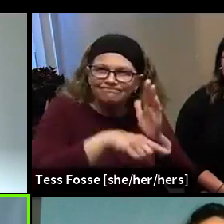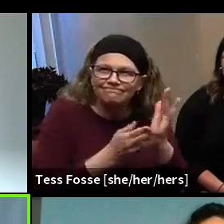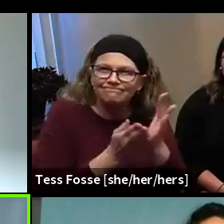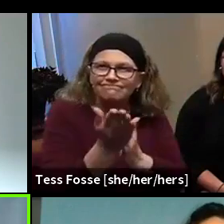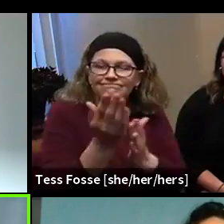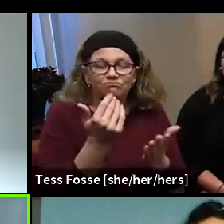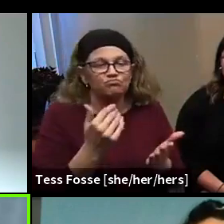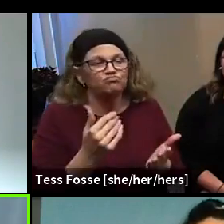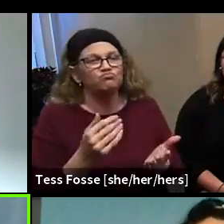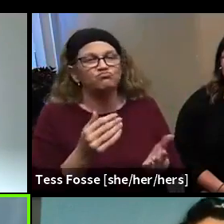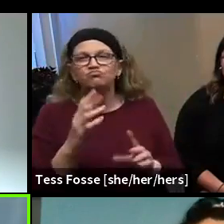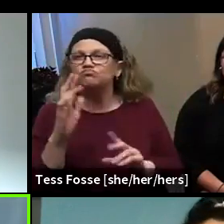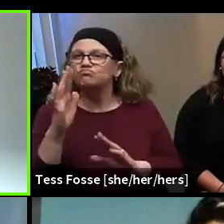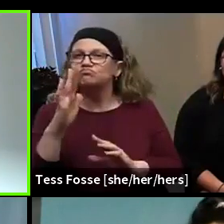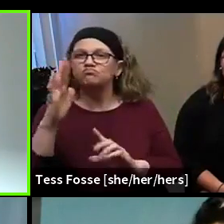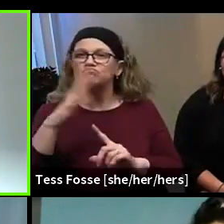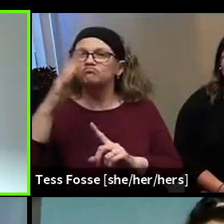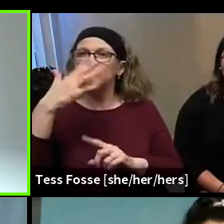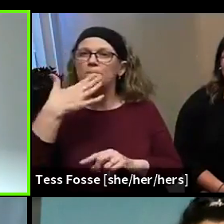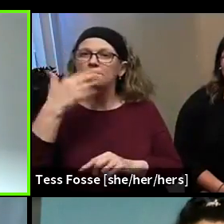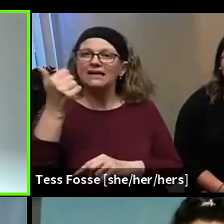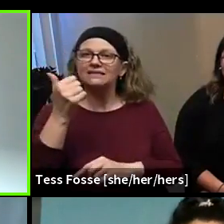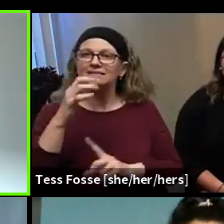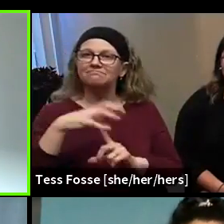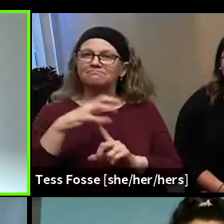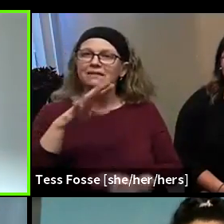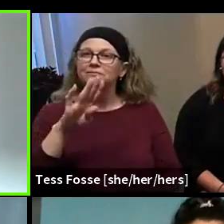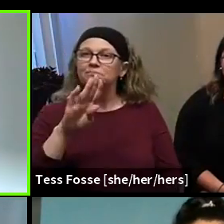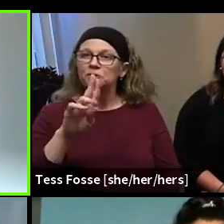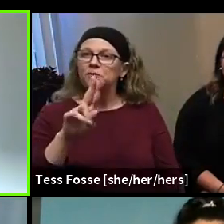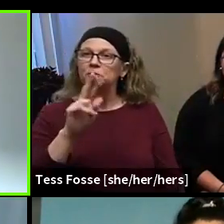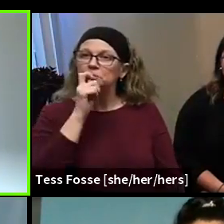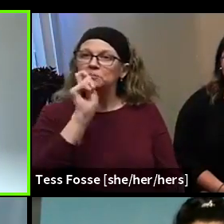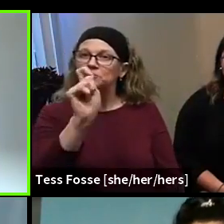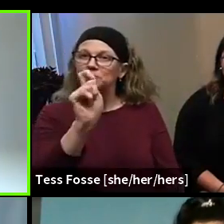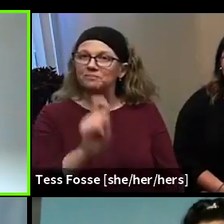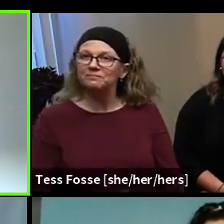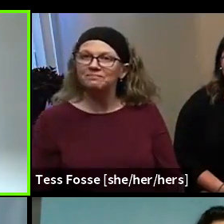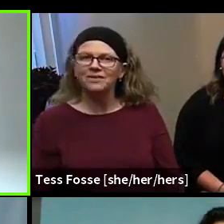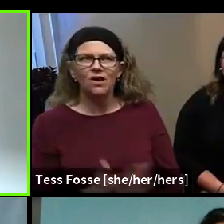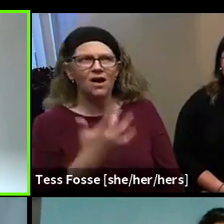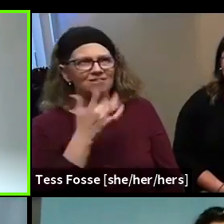best. We're fortunate to have you. Thank you.